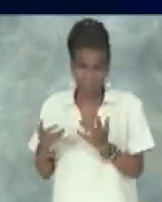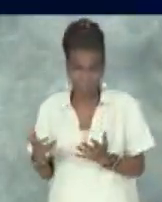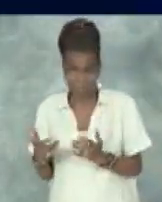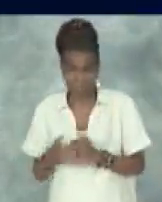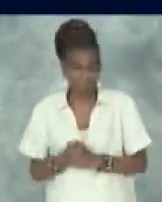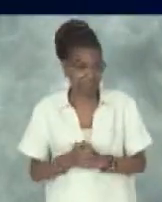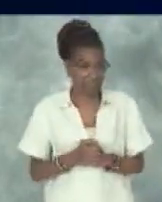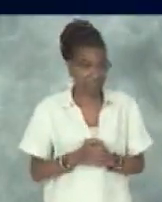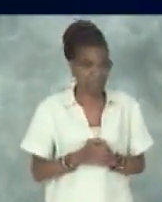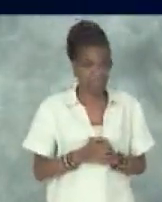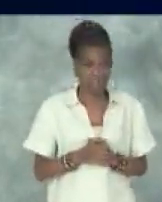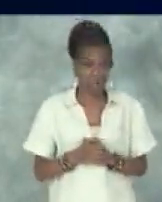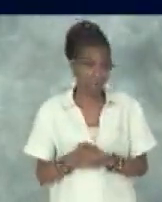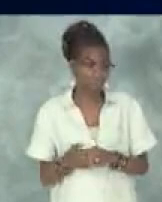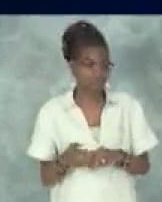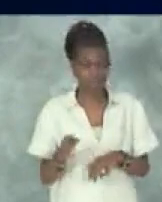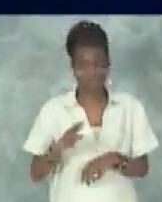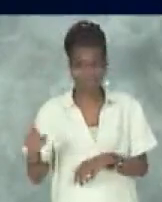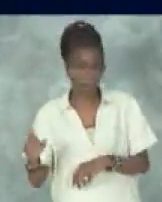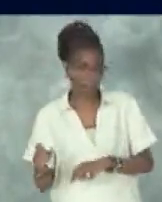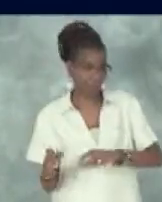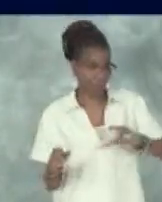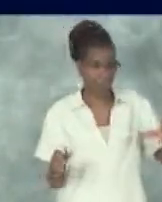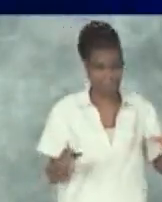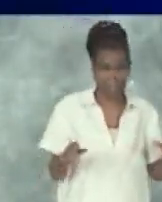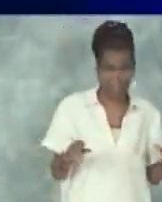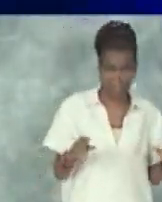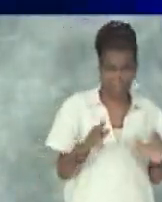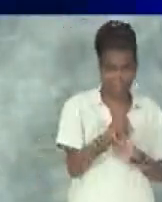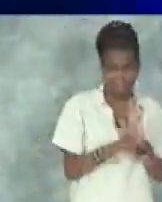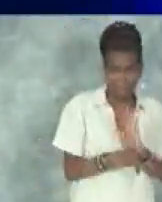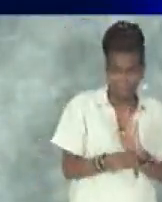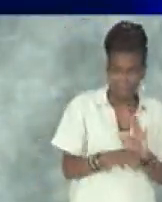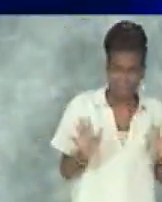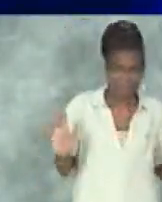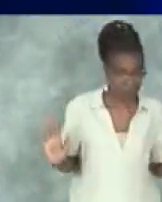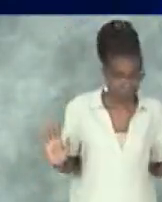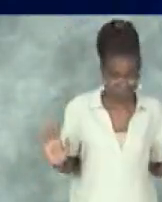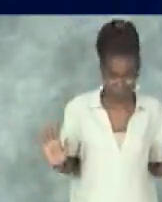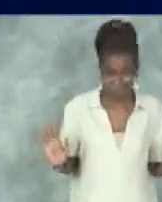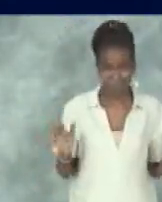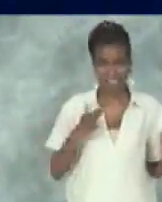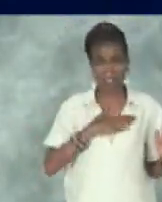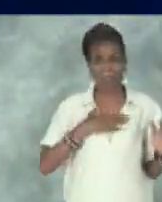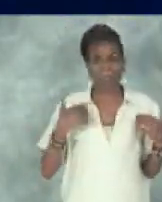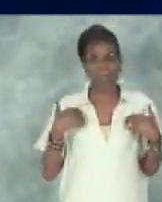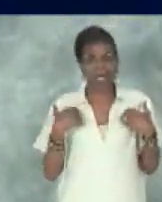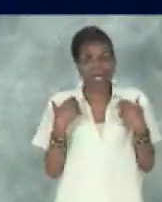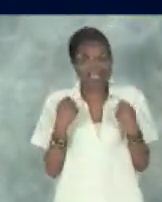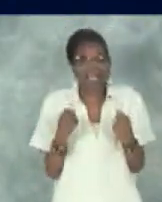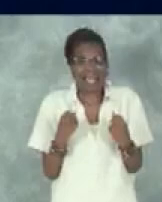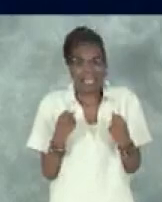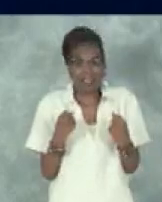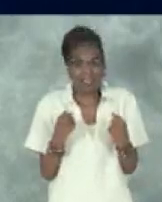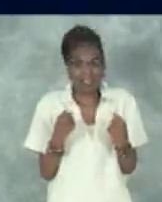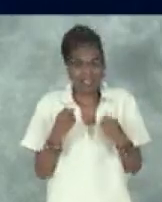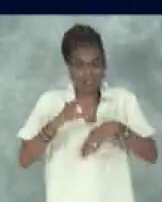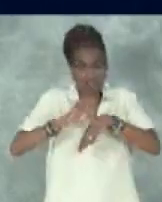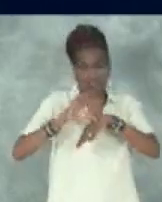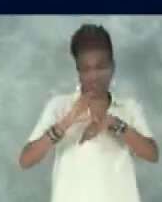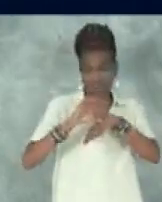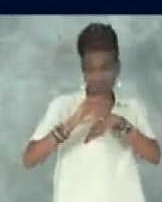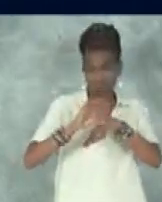the right or the left wing. My confidence is not, well, let me get in trouble. My confidence is not in this church.